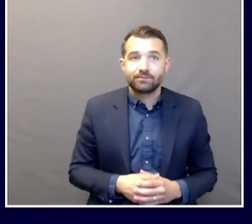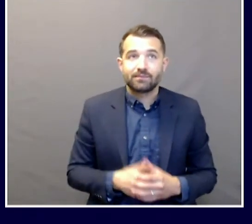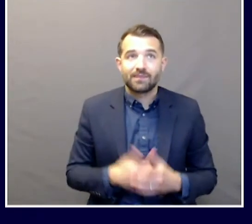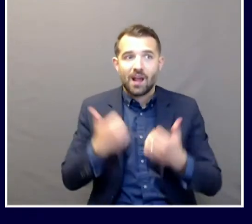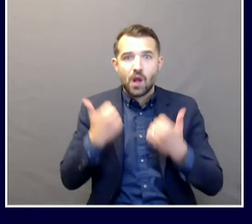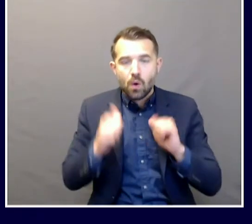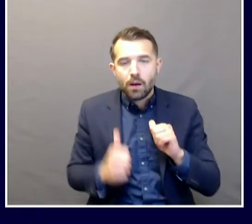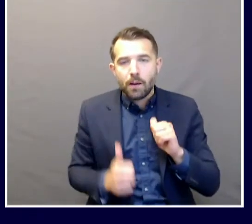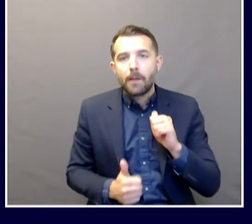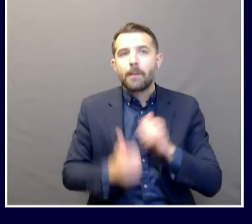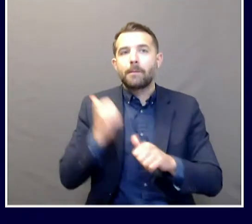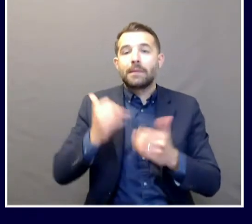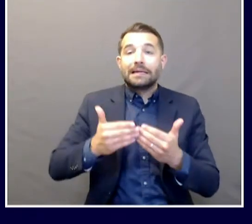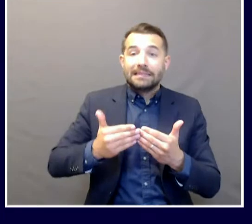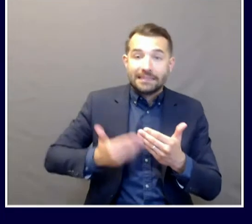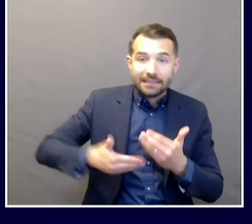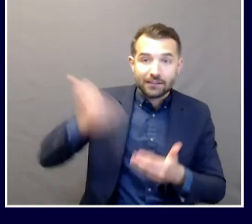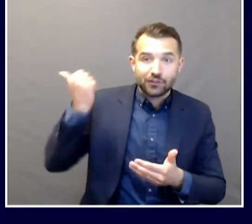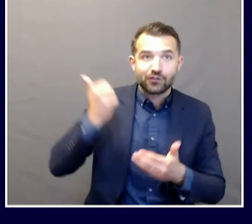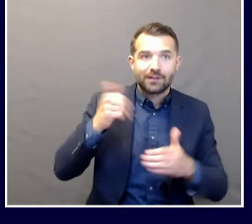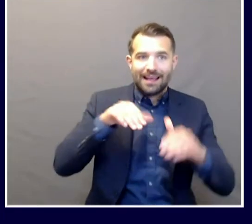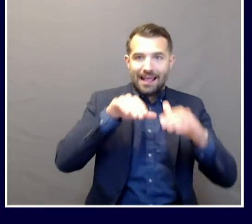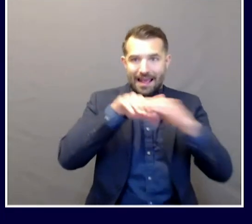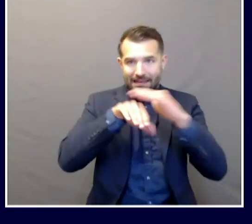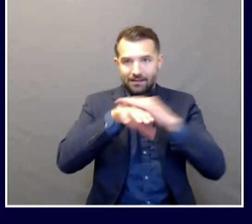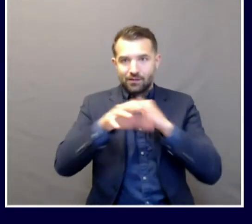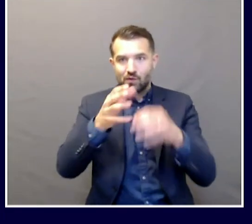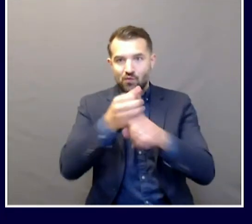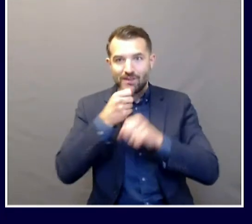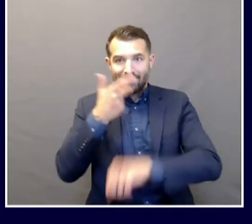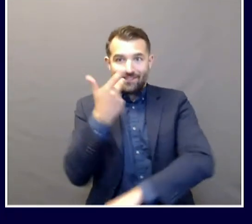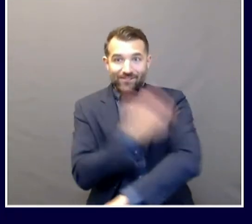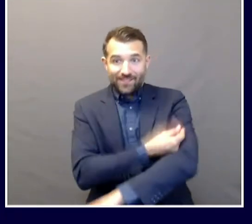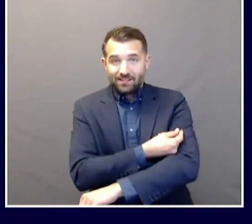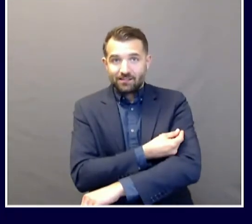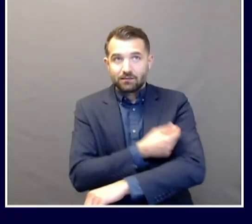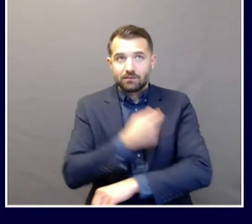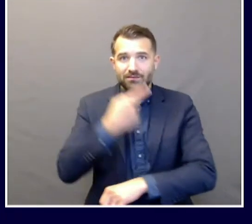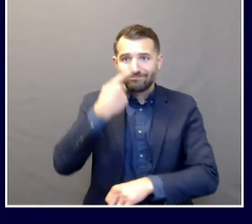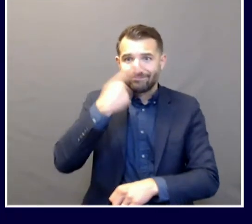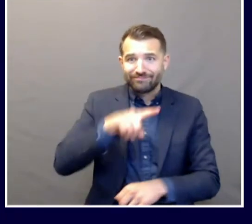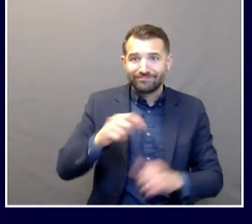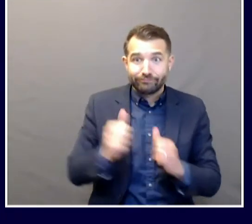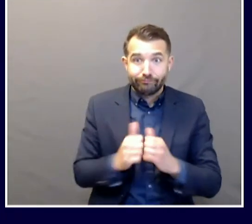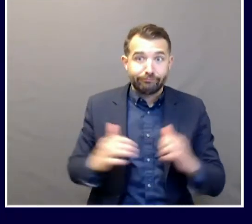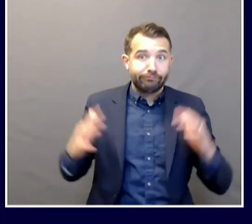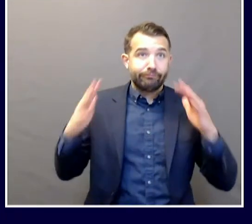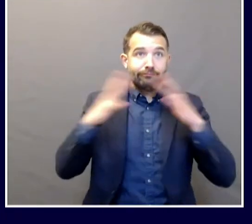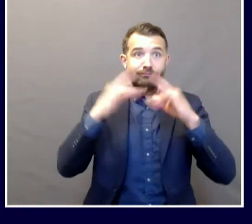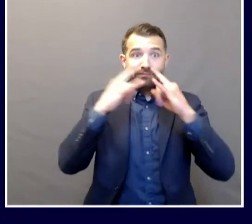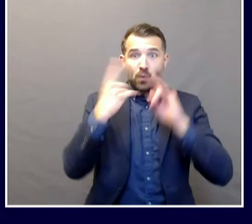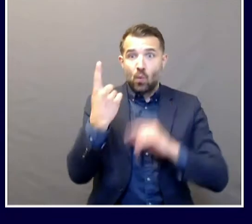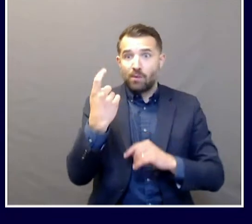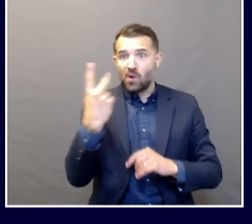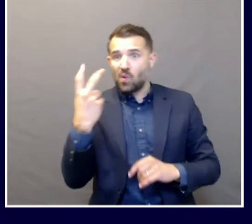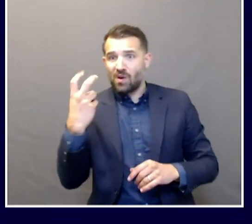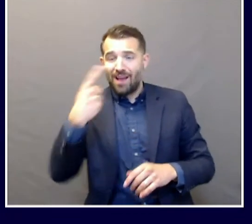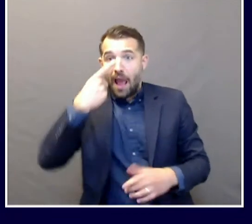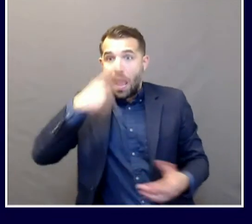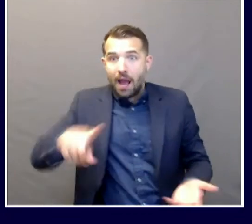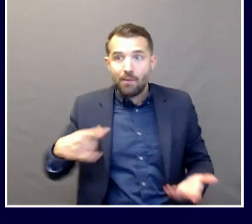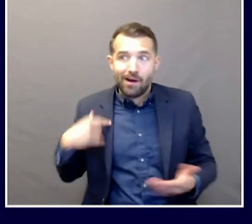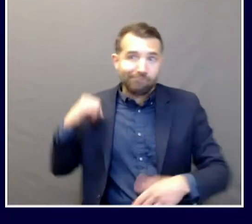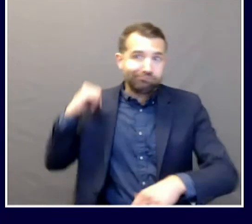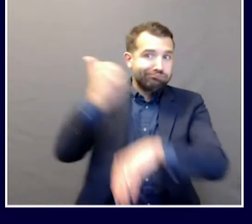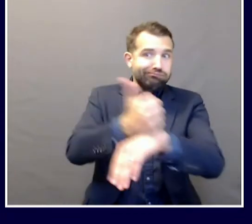County, including bringing on other sites if needed to make vaccine accessible and easy, whether that's downtown